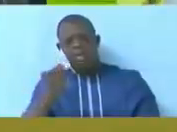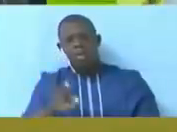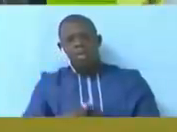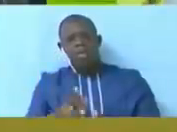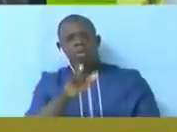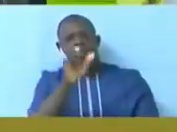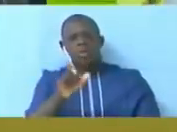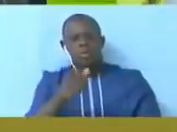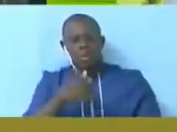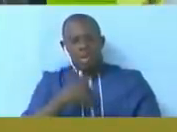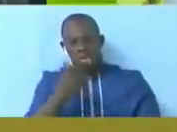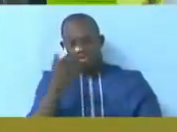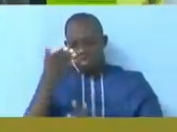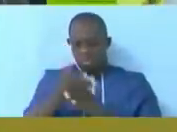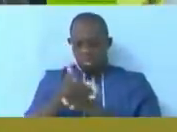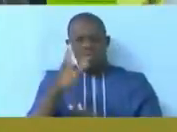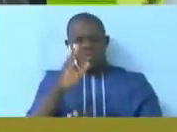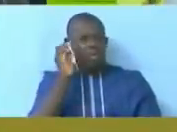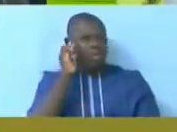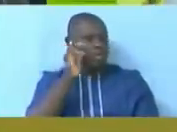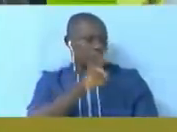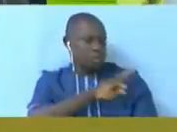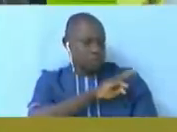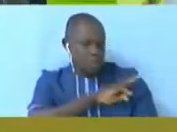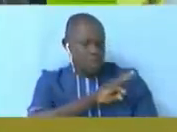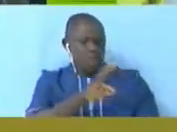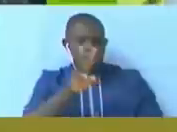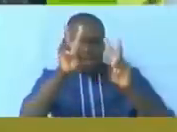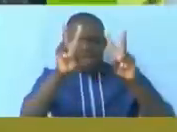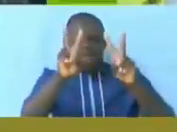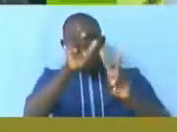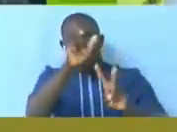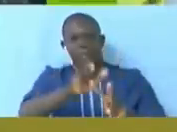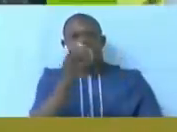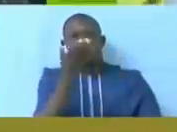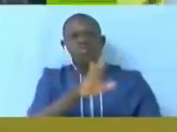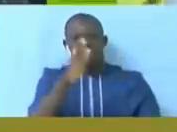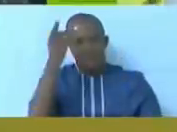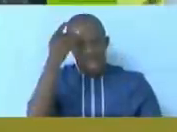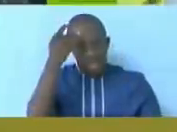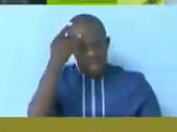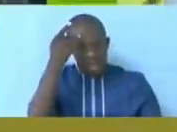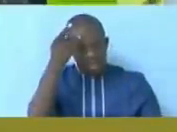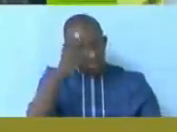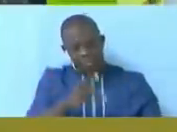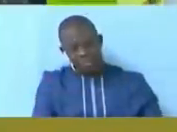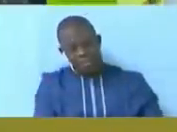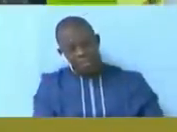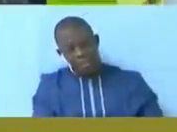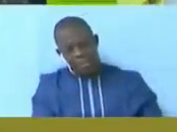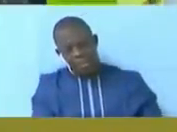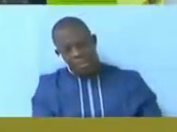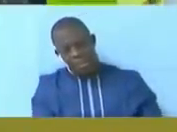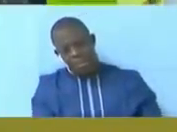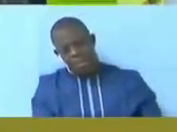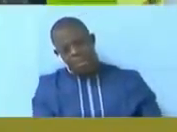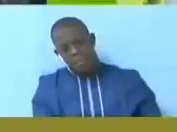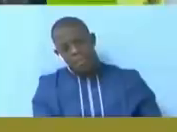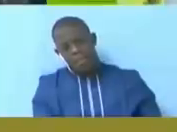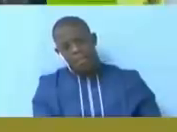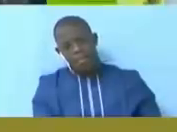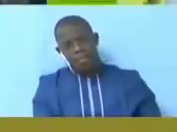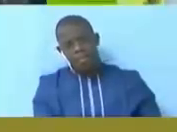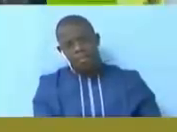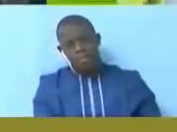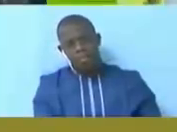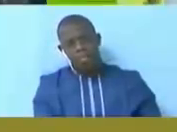was Sister Toya Jamme. He's from Kanilai. Nafi de njikita ko abari musulamati me alonko ya Jamme abari musulamati nga bura Kanilai. She